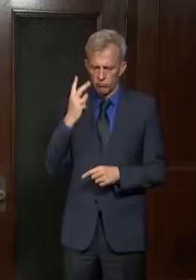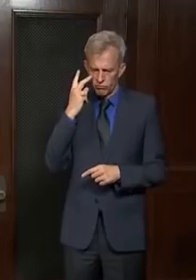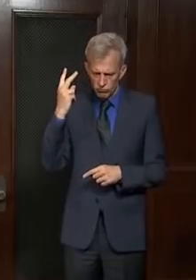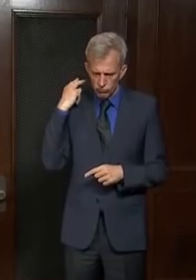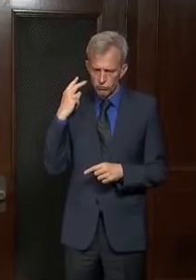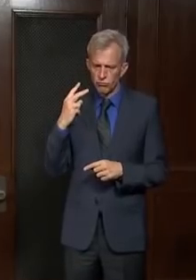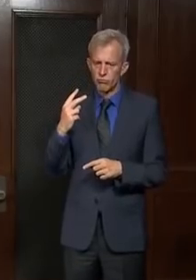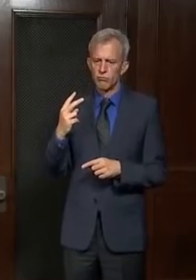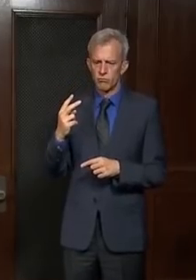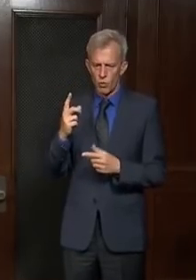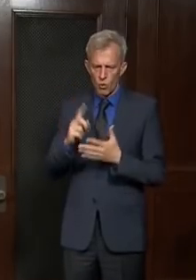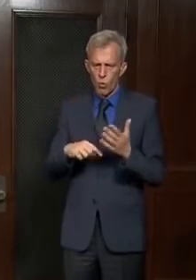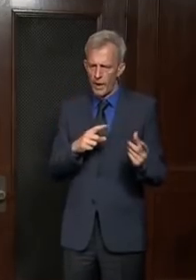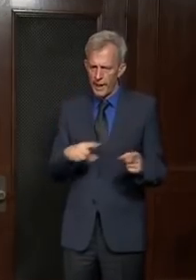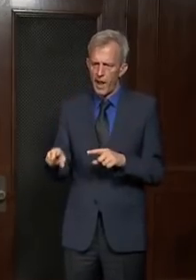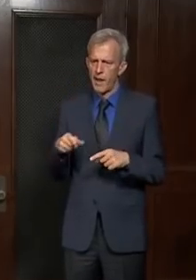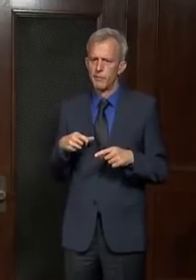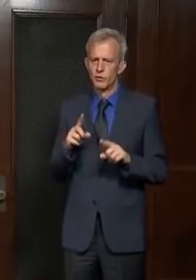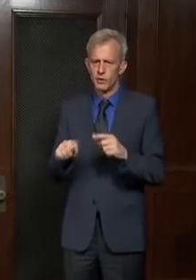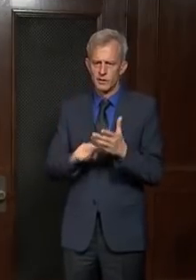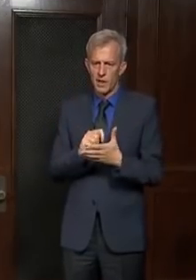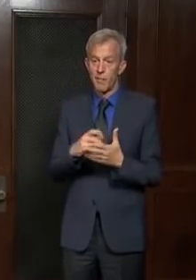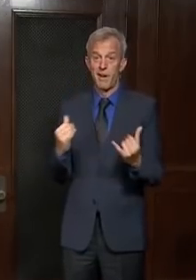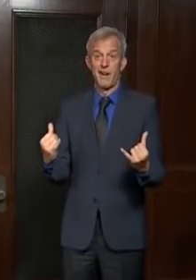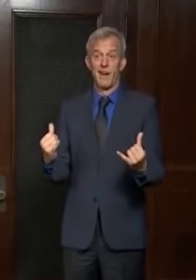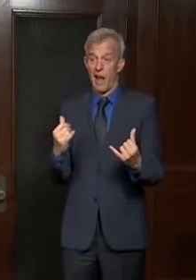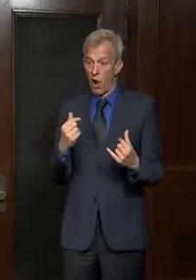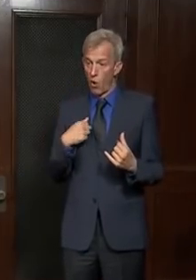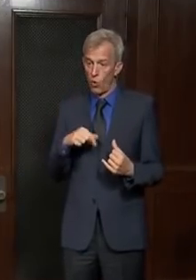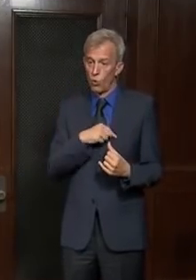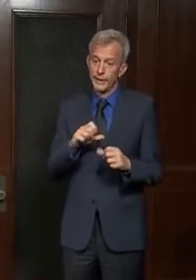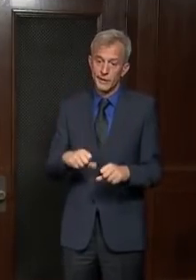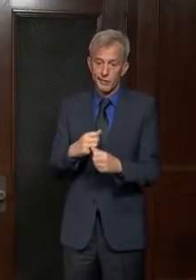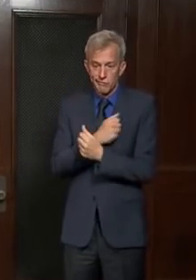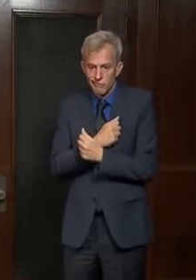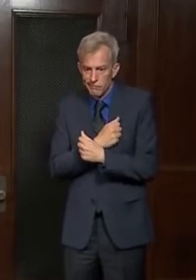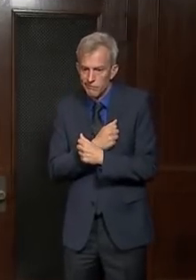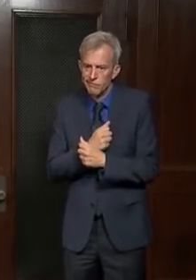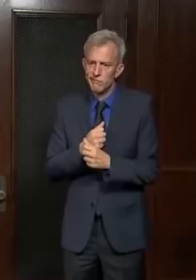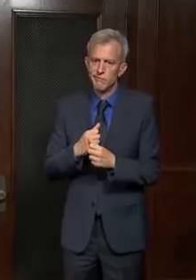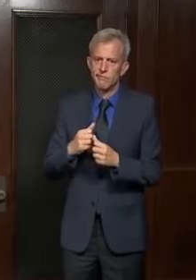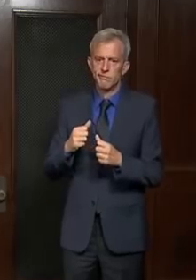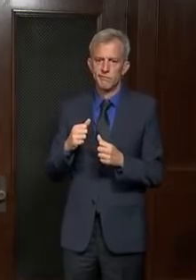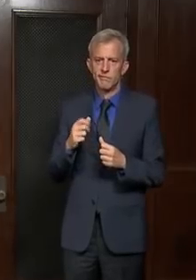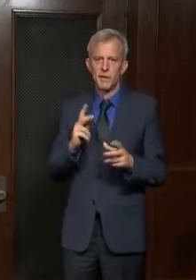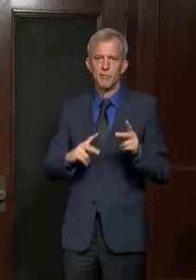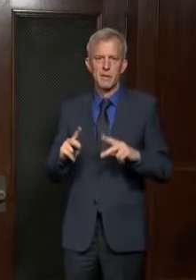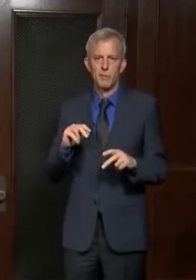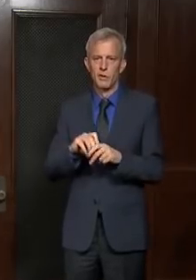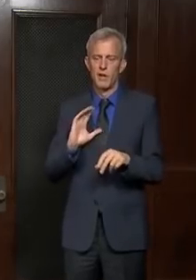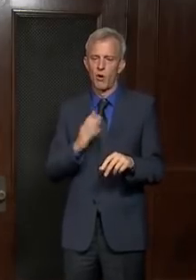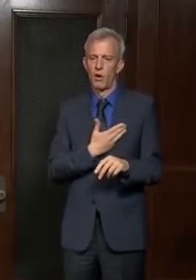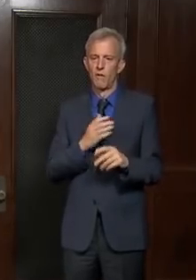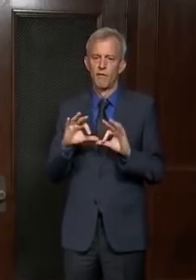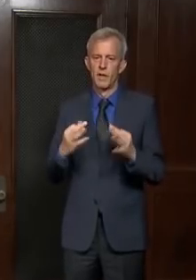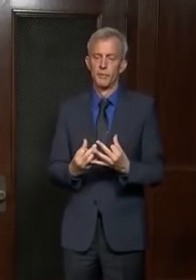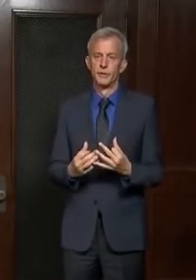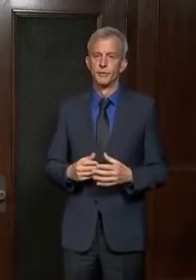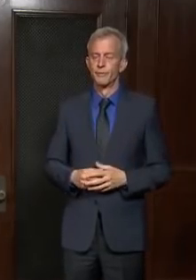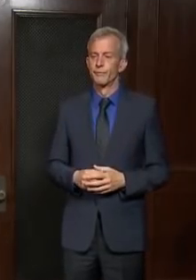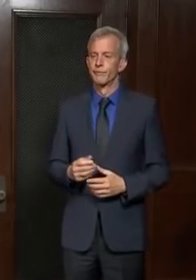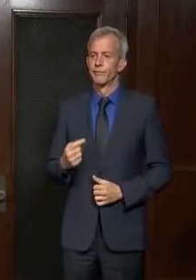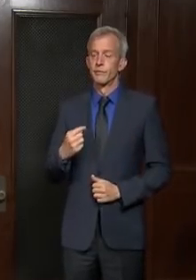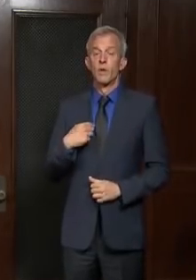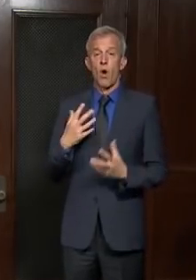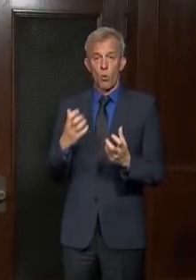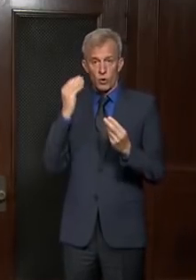again. But I want to reassure you tonight that there is a lot that we do know. For as much as we don't know today, and we're learning a lot about